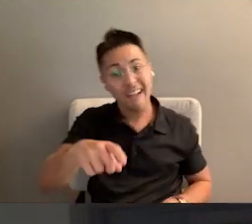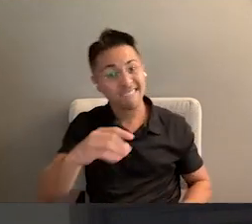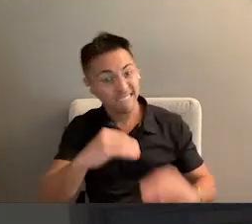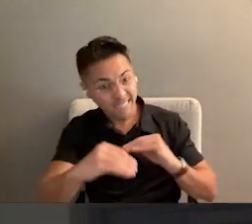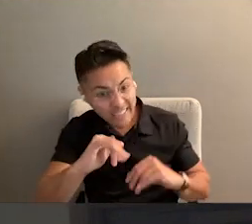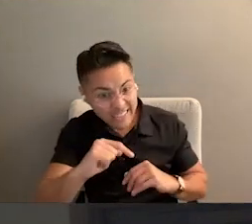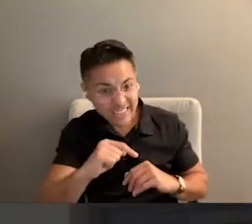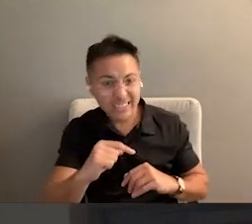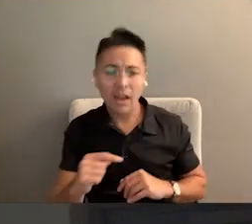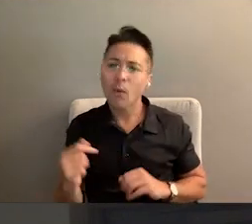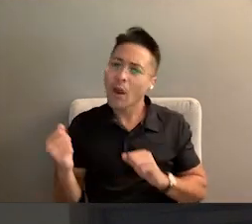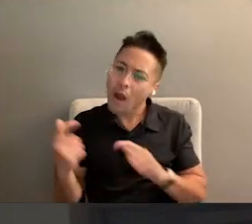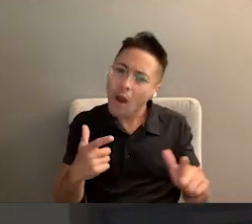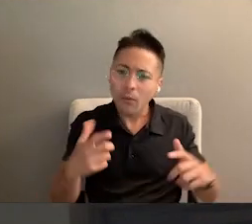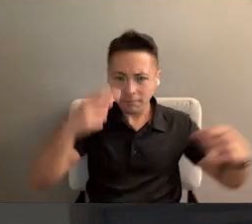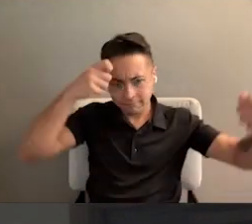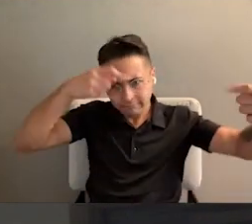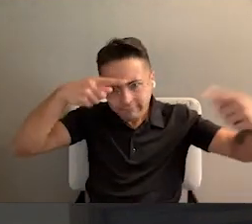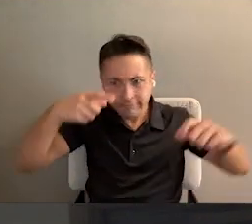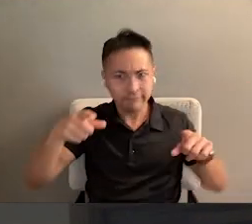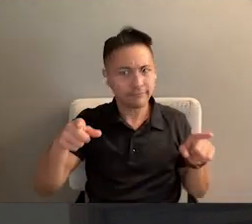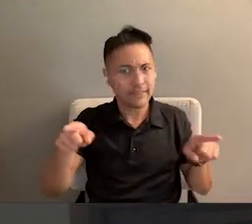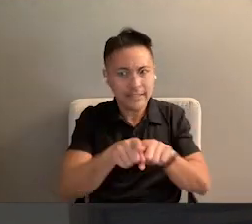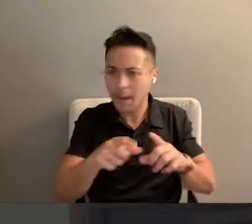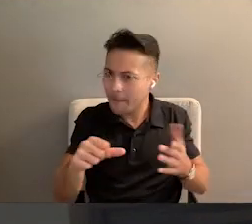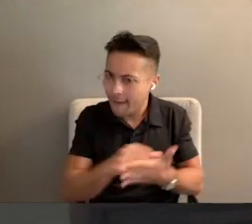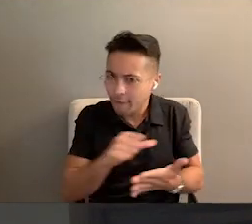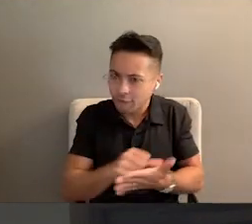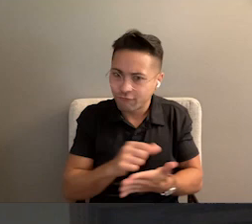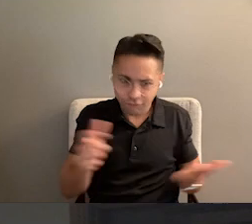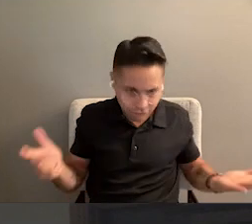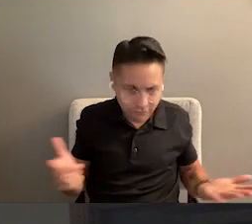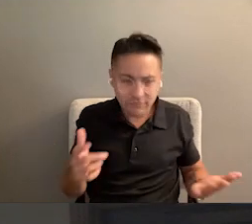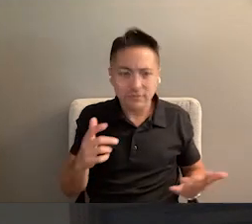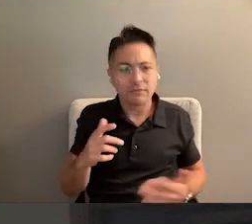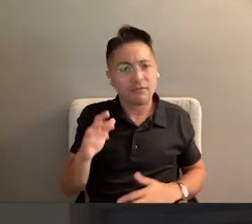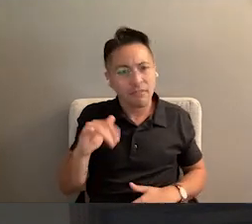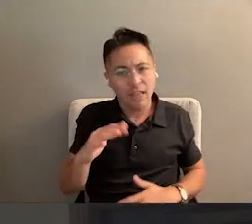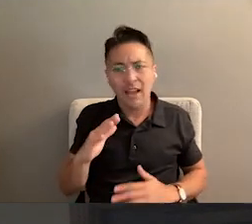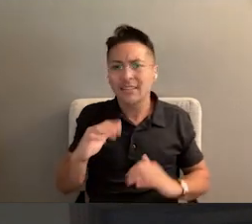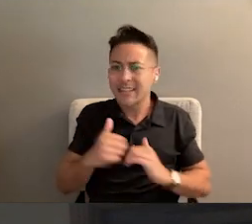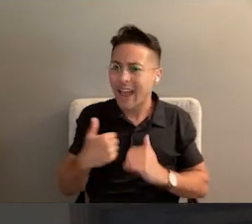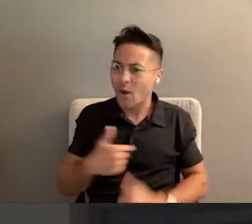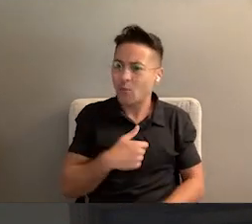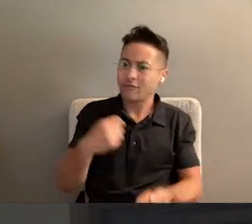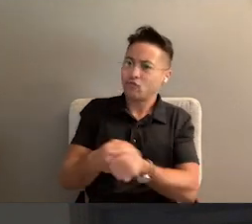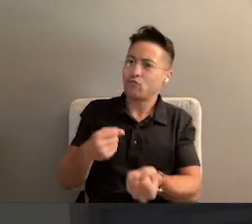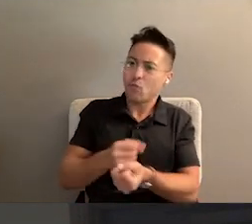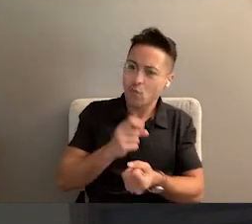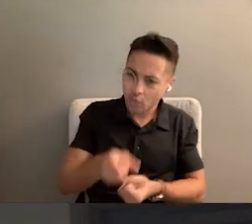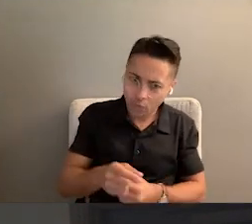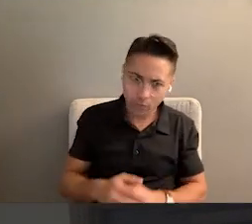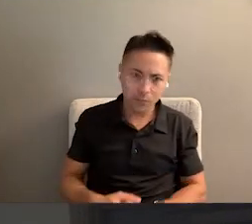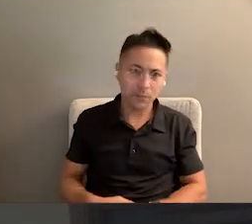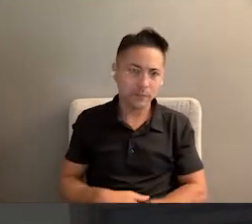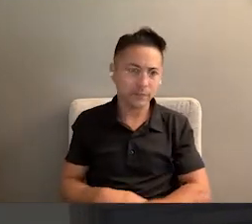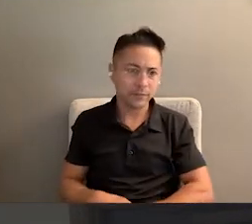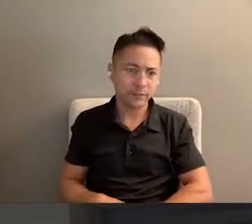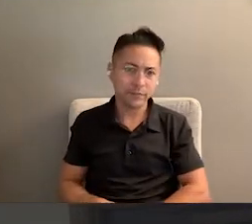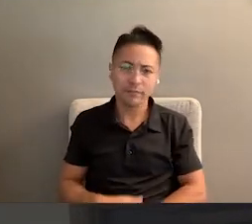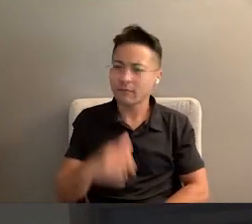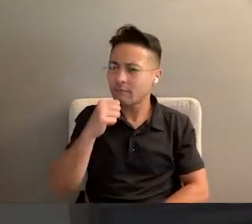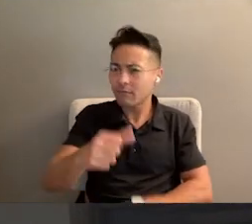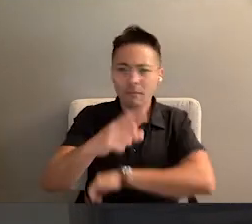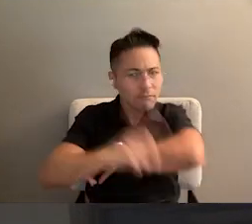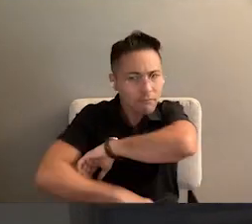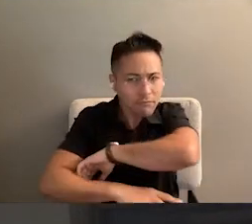want to acknowledge there's an oops, there's something that needs to be corrected, and we all want to be on the same page getting that corrected, right? It's part